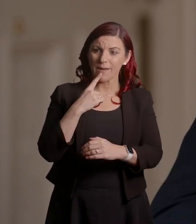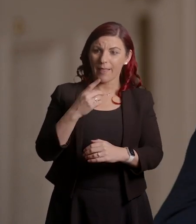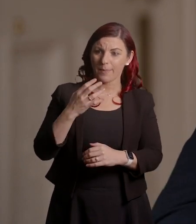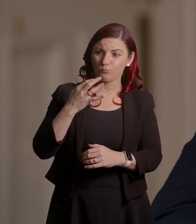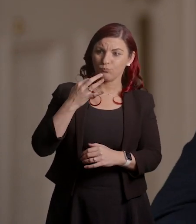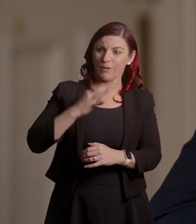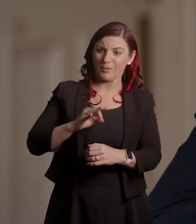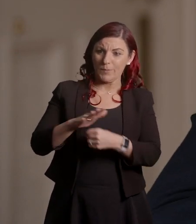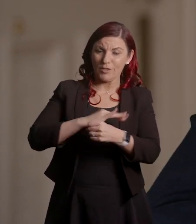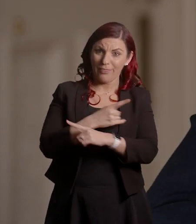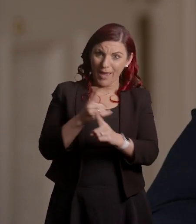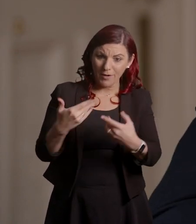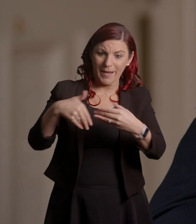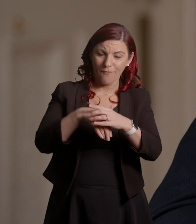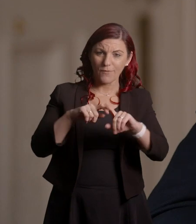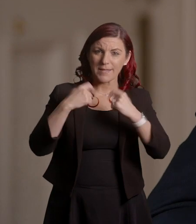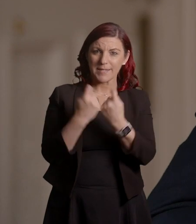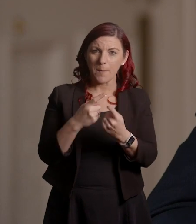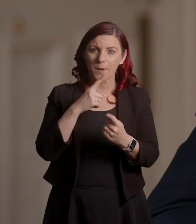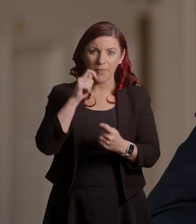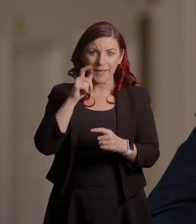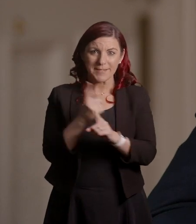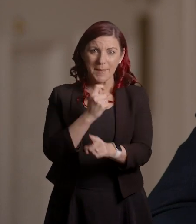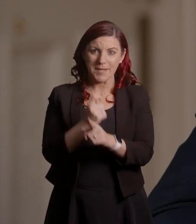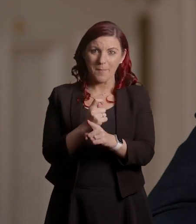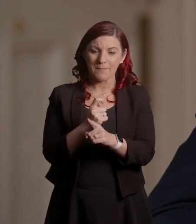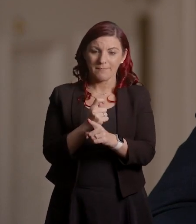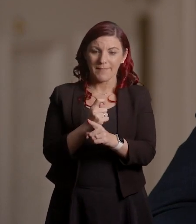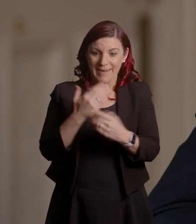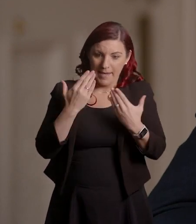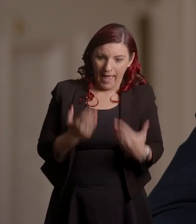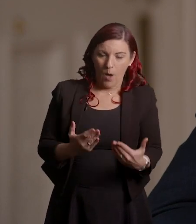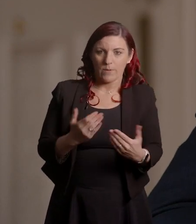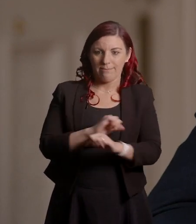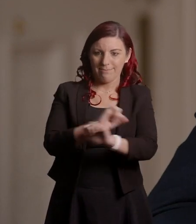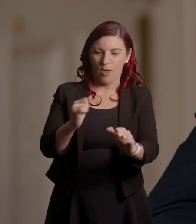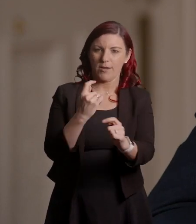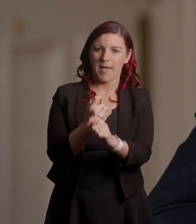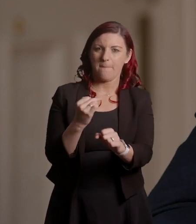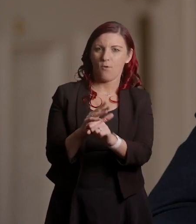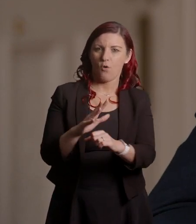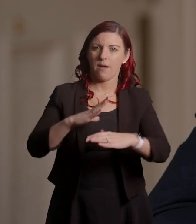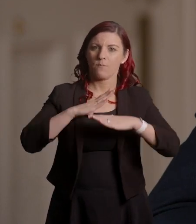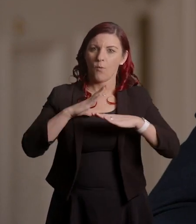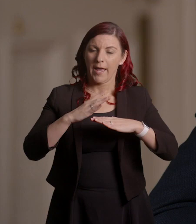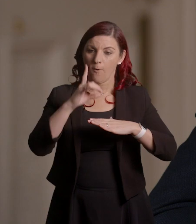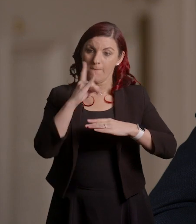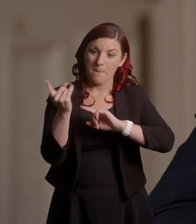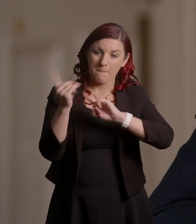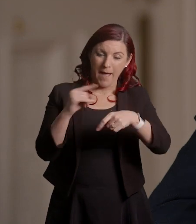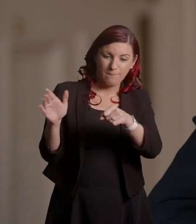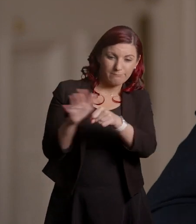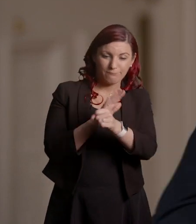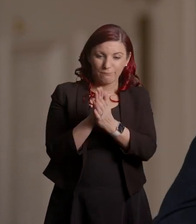in the privileged position they are, but it's nice for them to have time now and have a break and sort of hopefully come back recharged